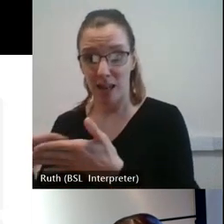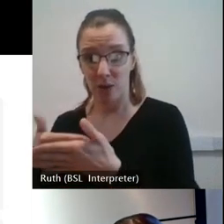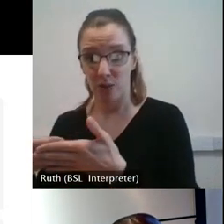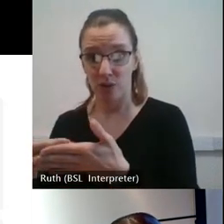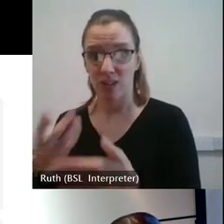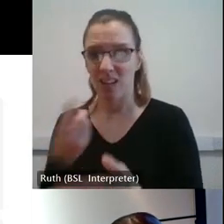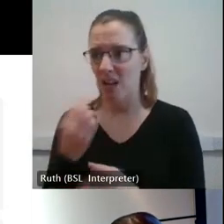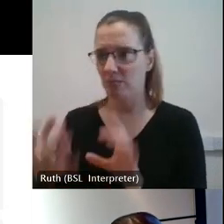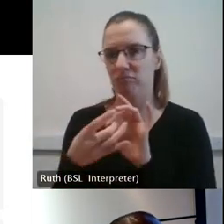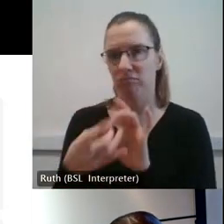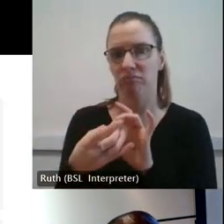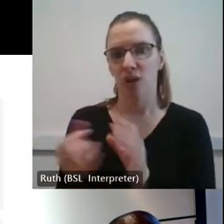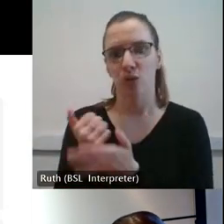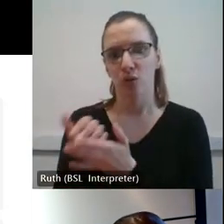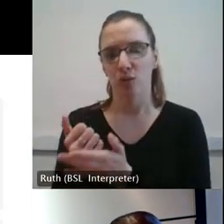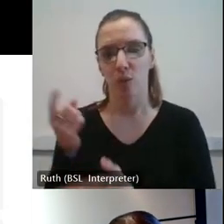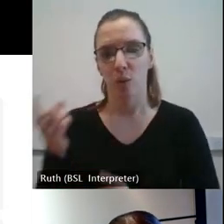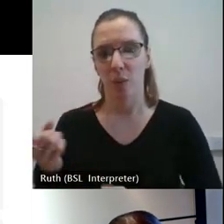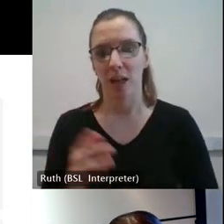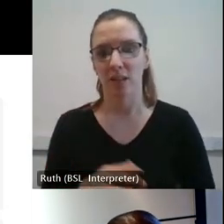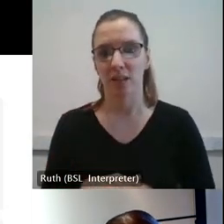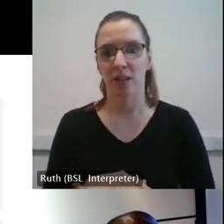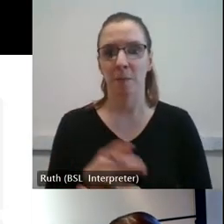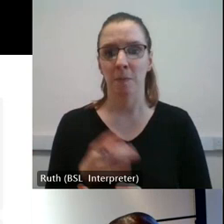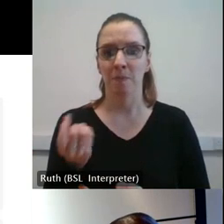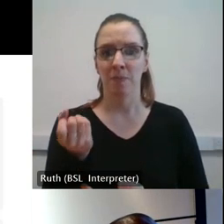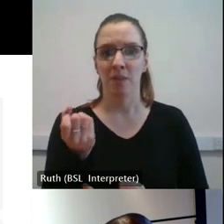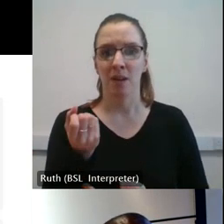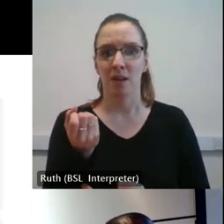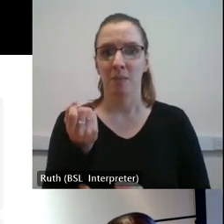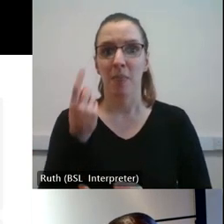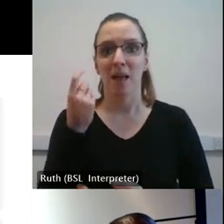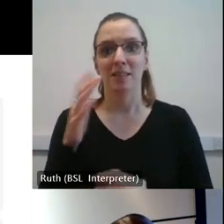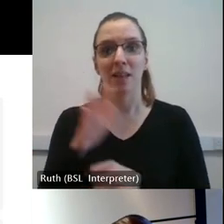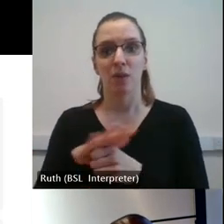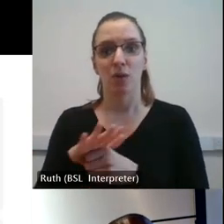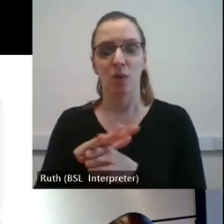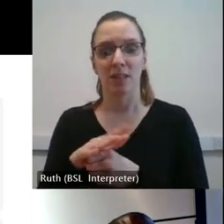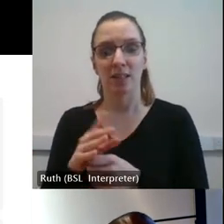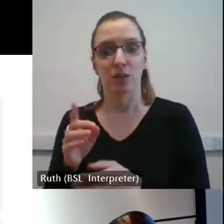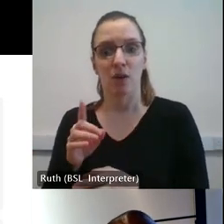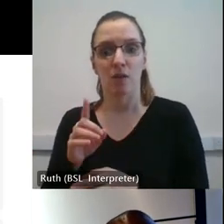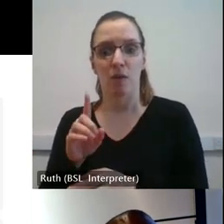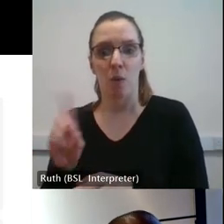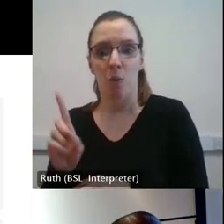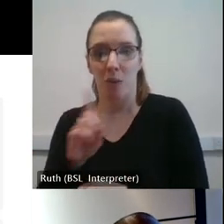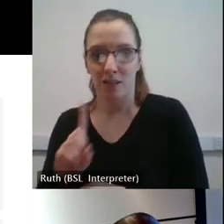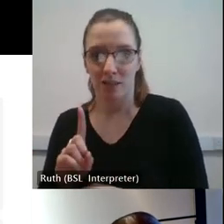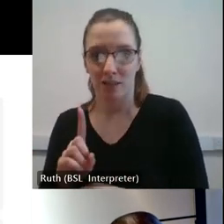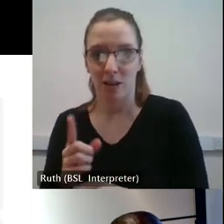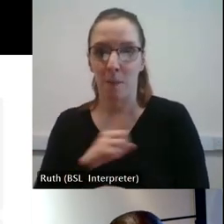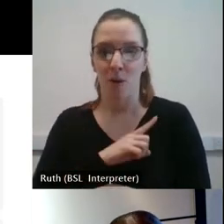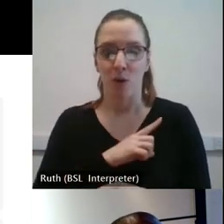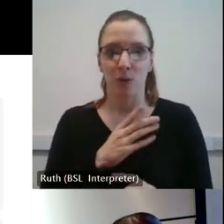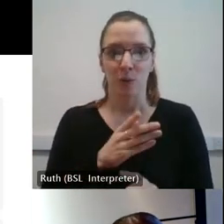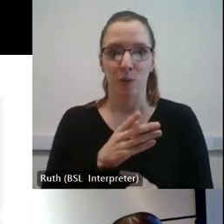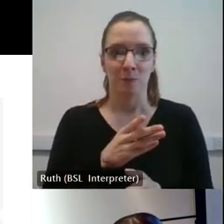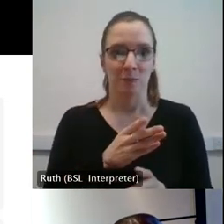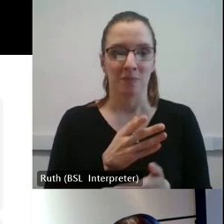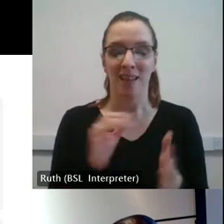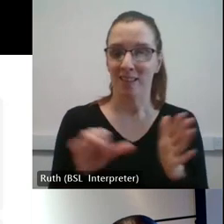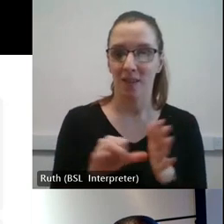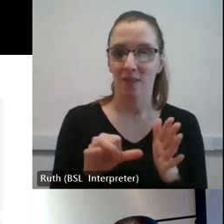together to support them so they understand the context of what the message is, because it's true. It's a